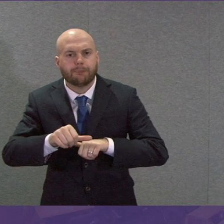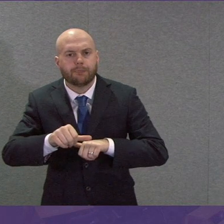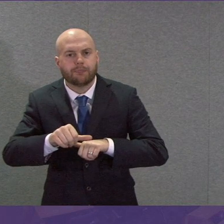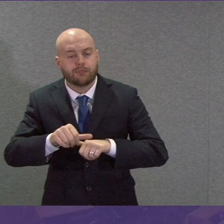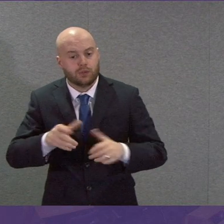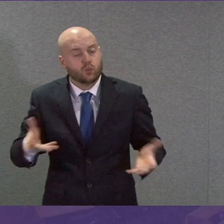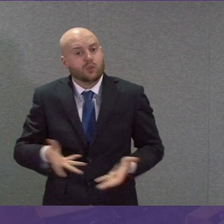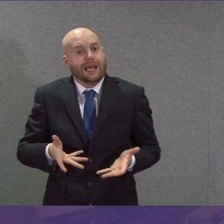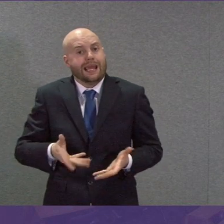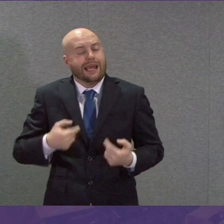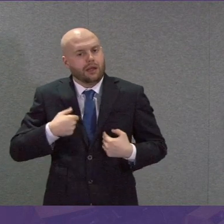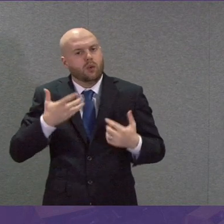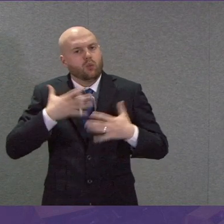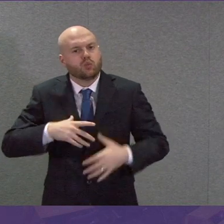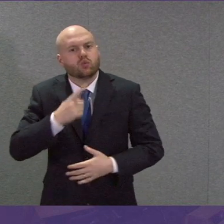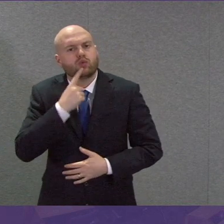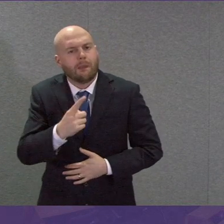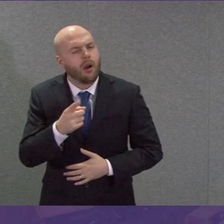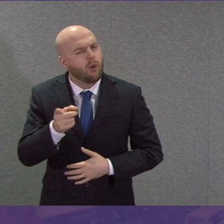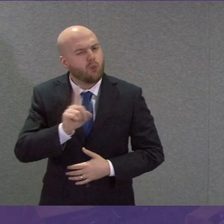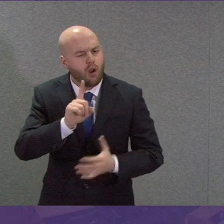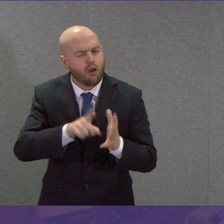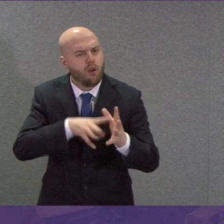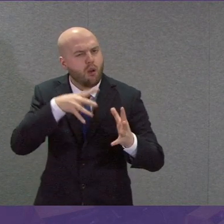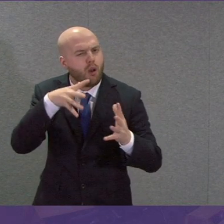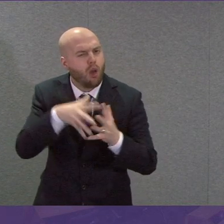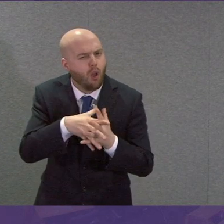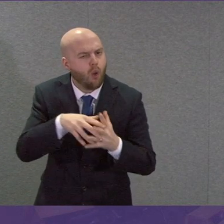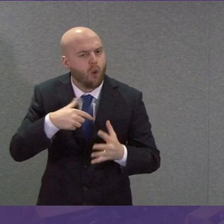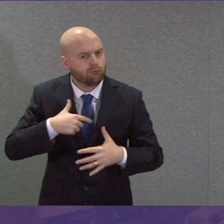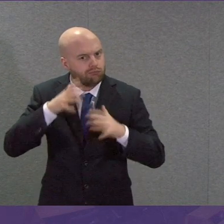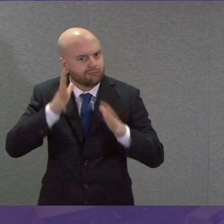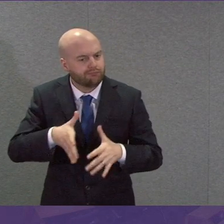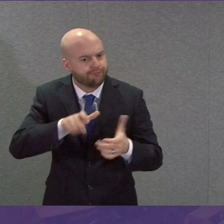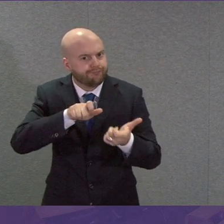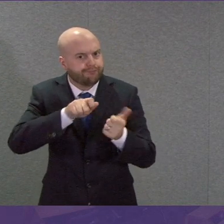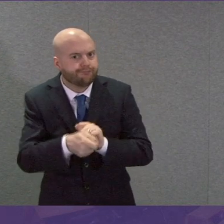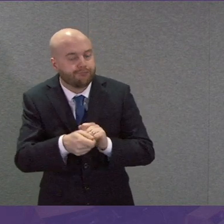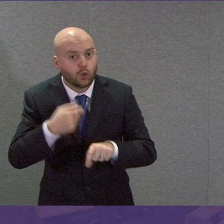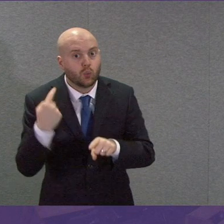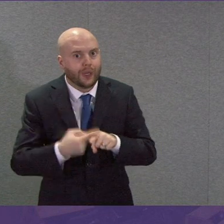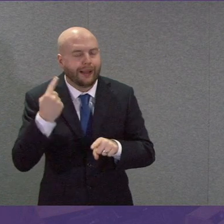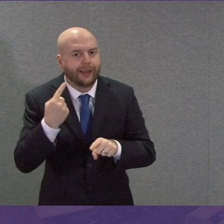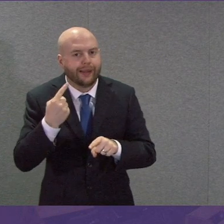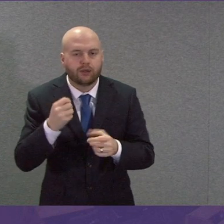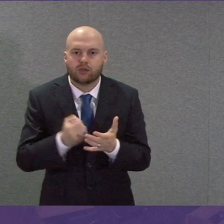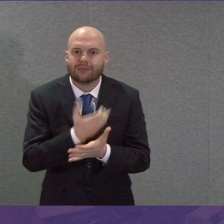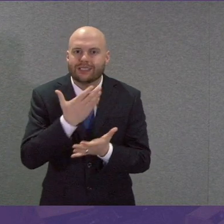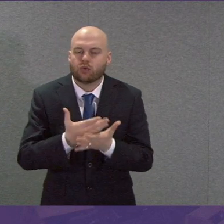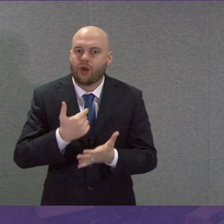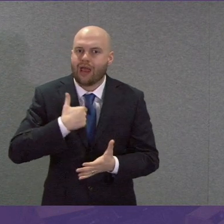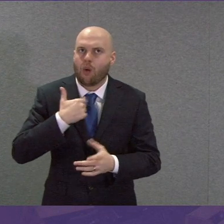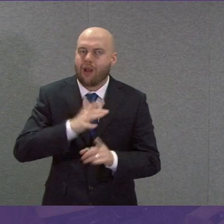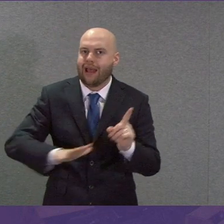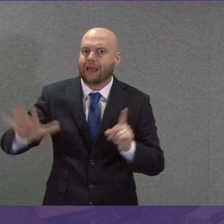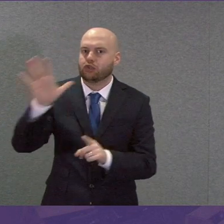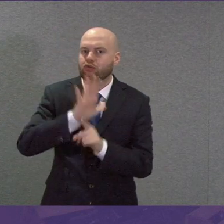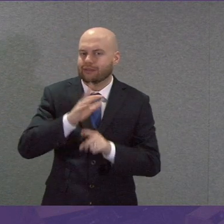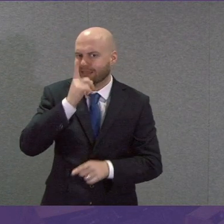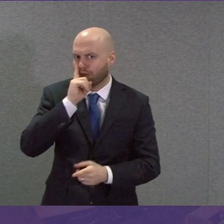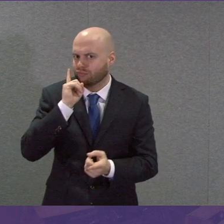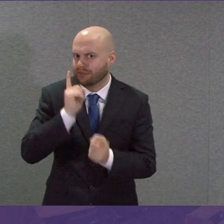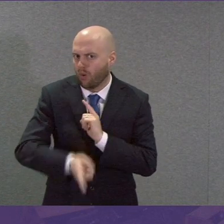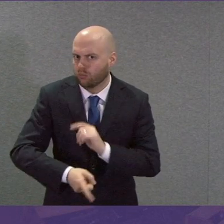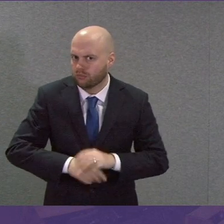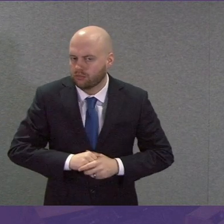about the necessary legislative changes we need to bring about quickly in order for our nation to change and respond in the most effective manner. The first